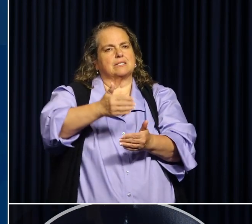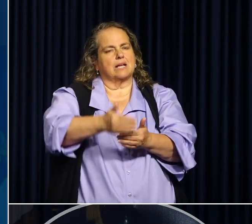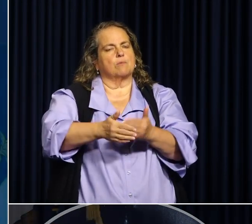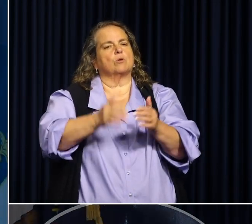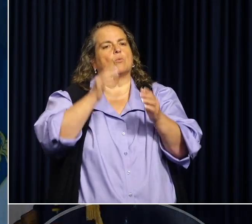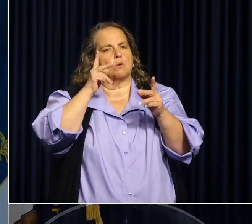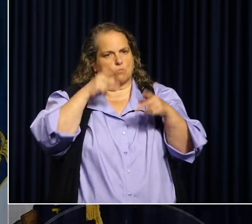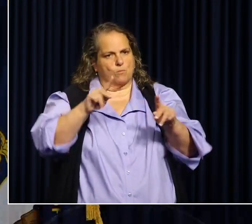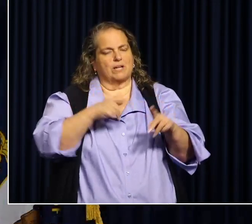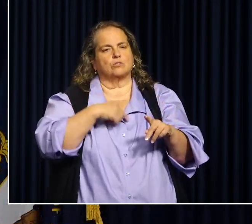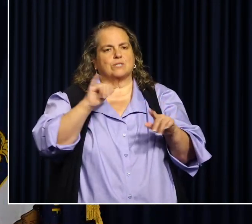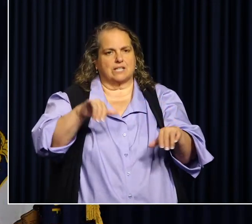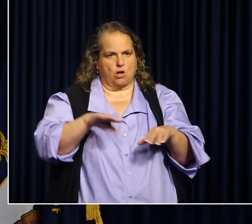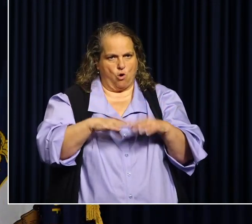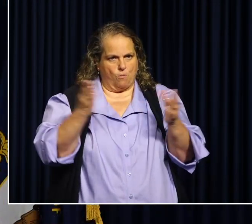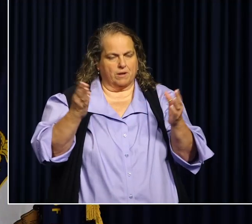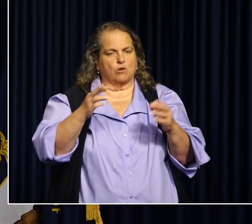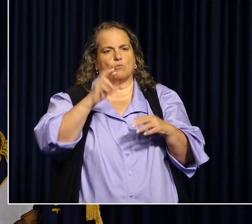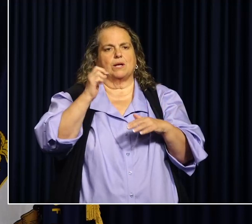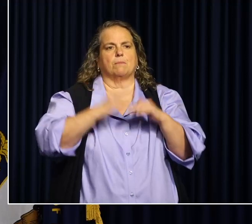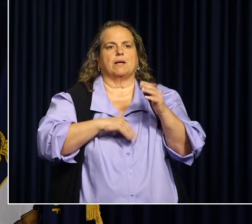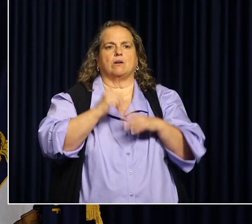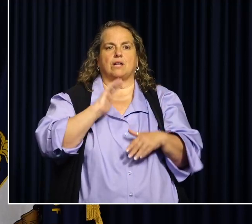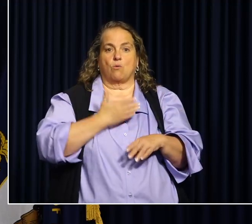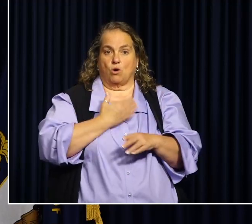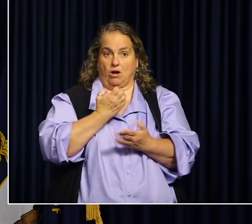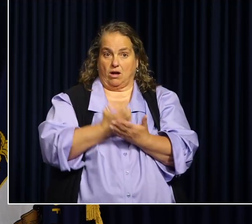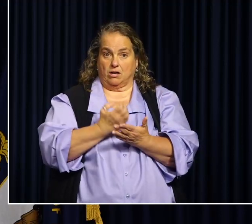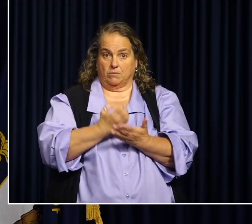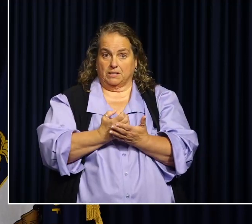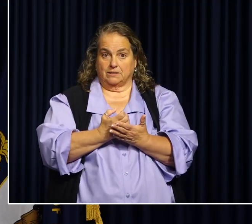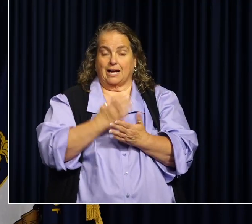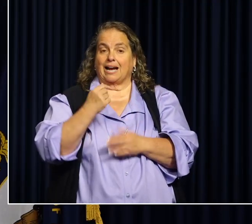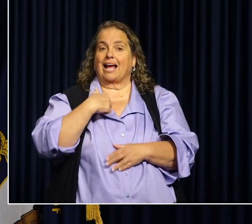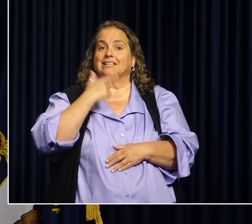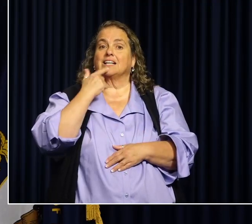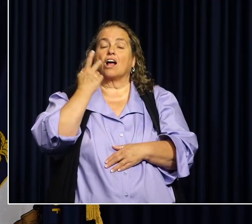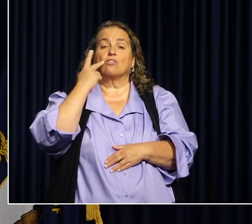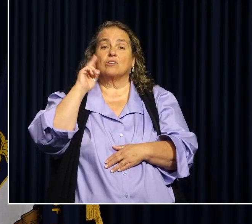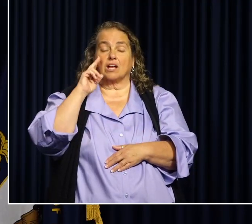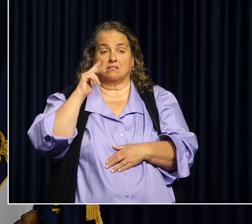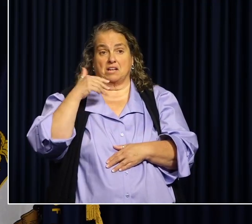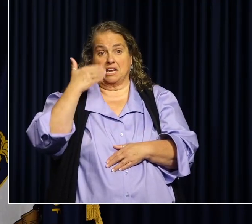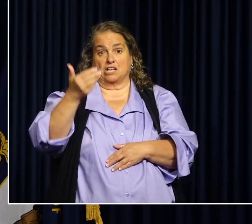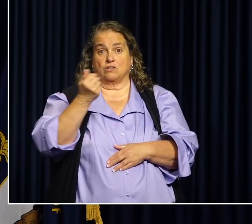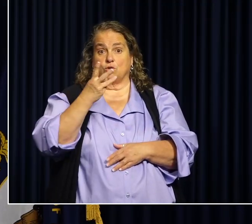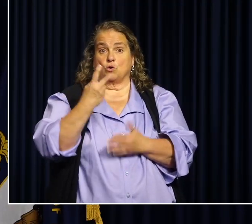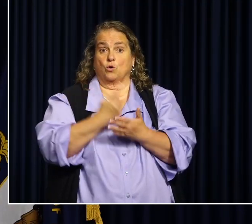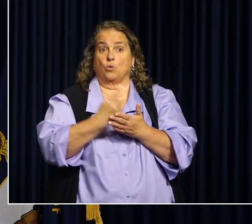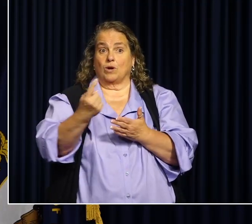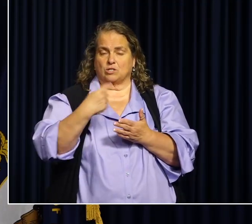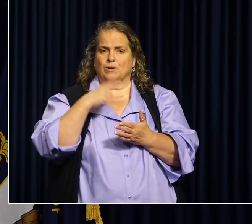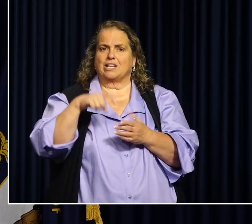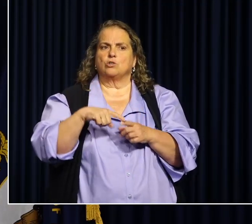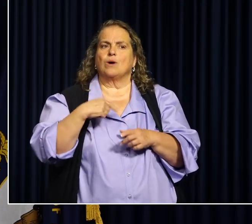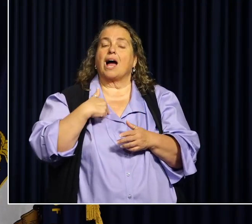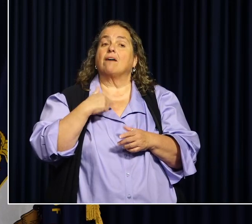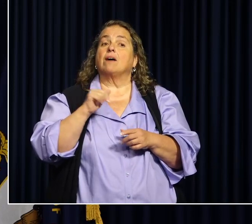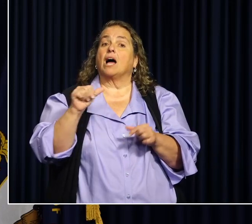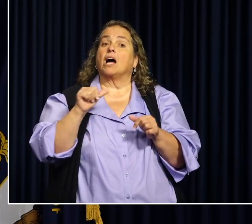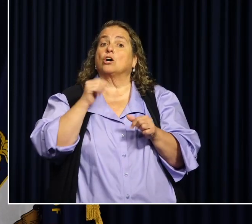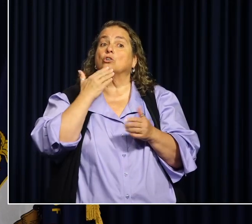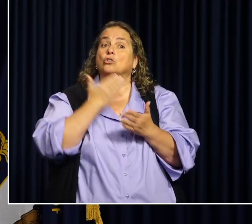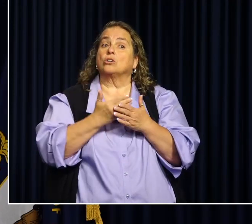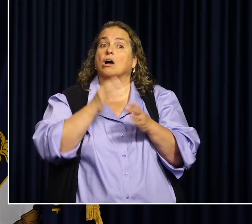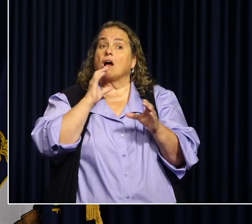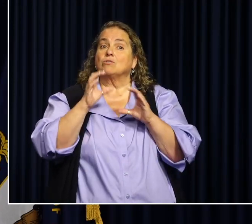continue to rebuild our economies. And I said this the other day, in the coming weeks, I think we ought to start having a real conversation about